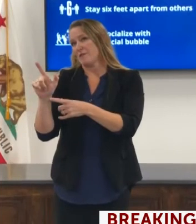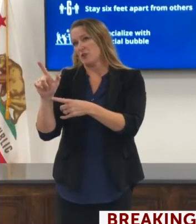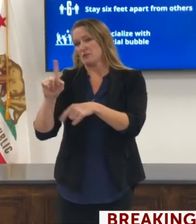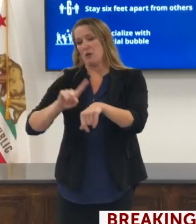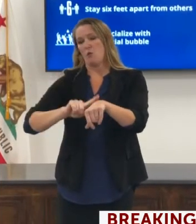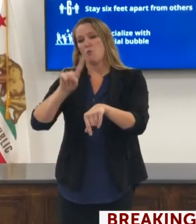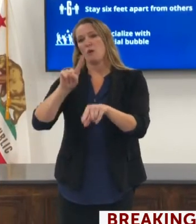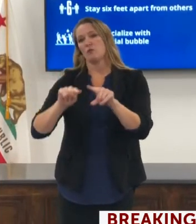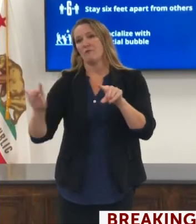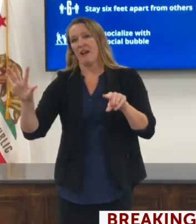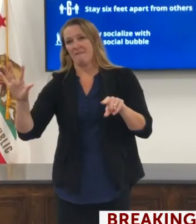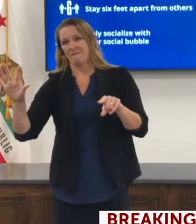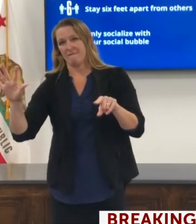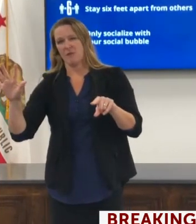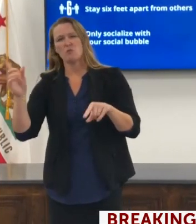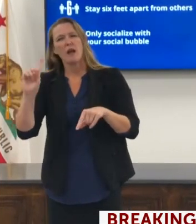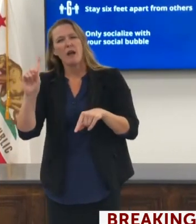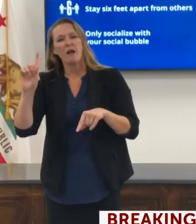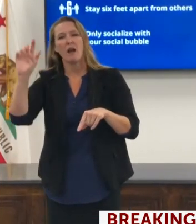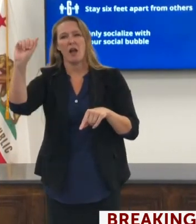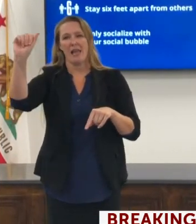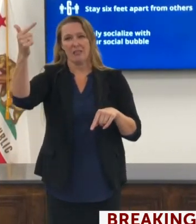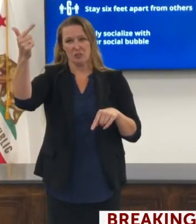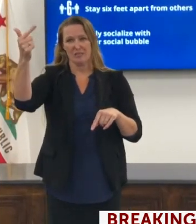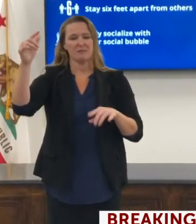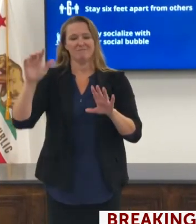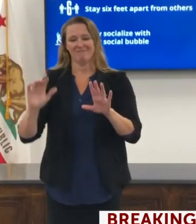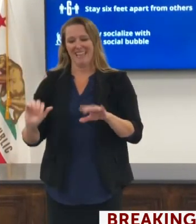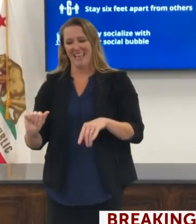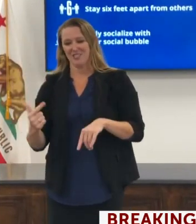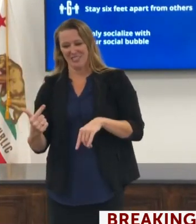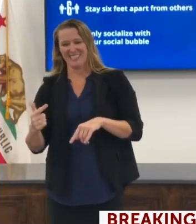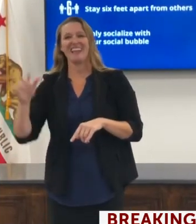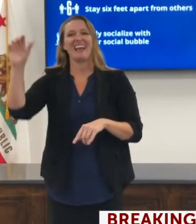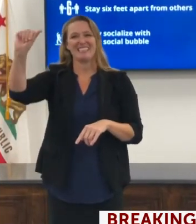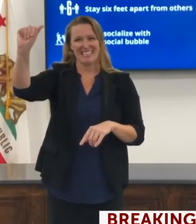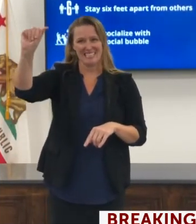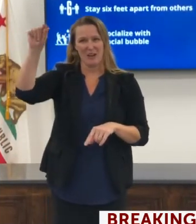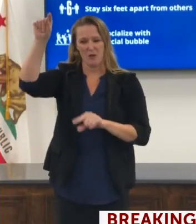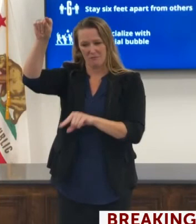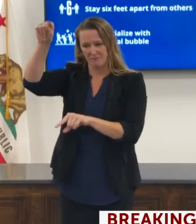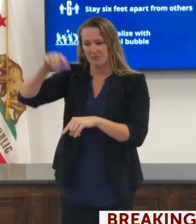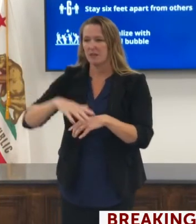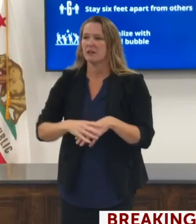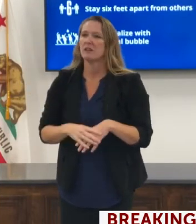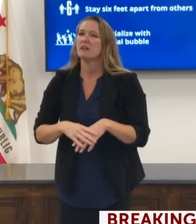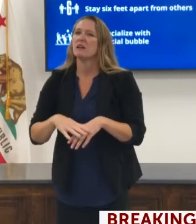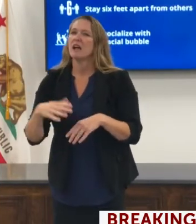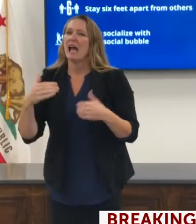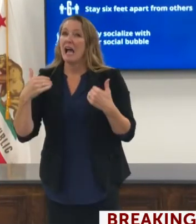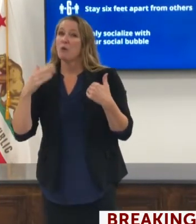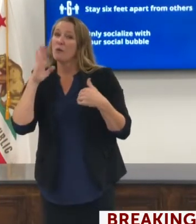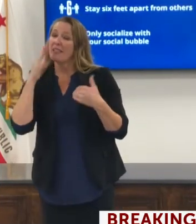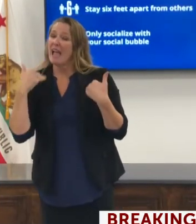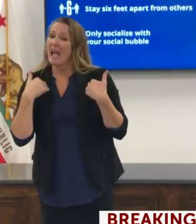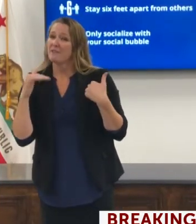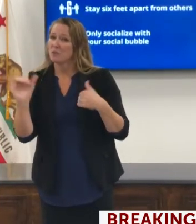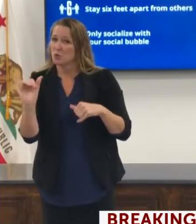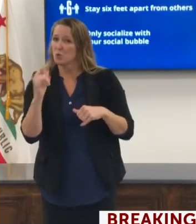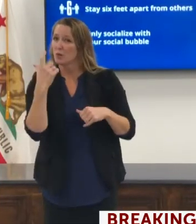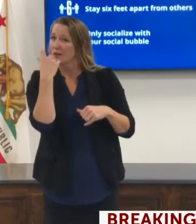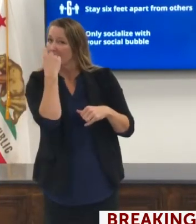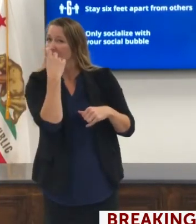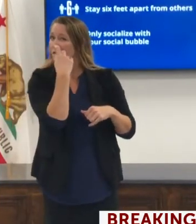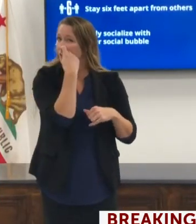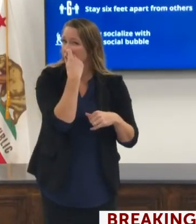5 p.m. in Arroyo Grande and Atascadero. Nasal spray vaccine will be available at those sites for